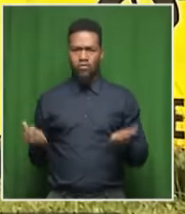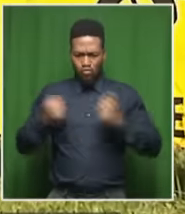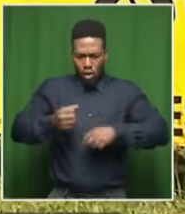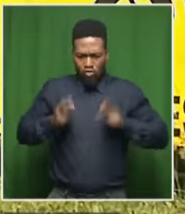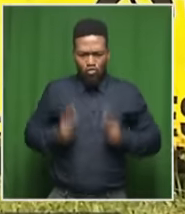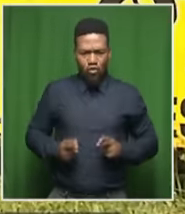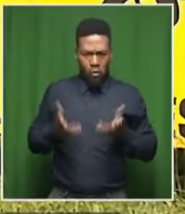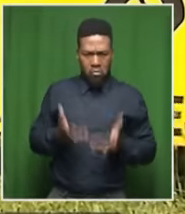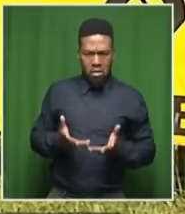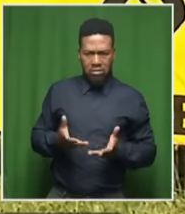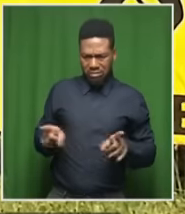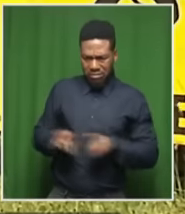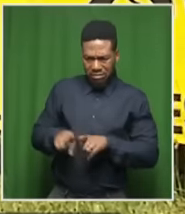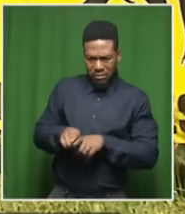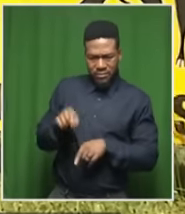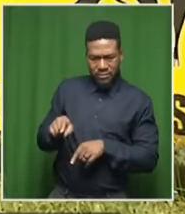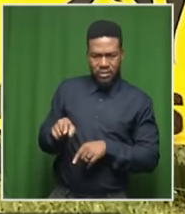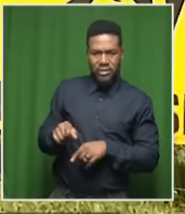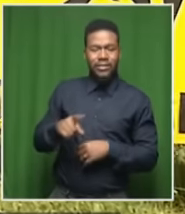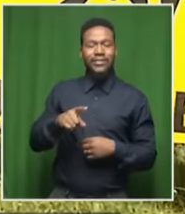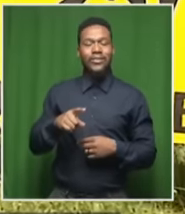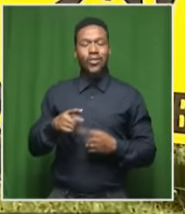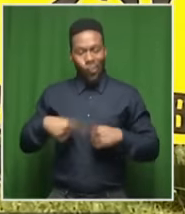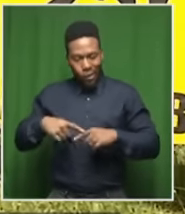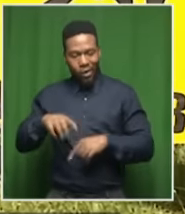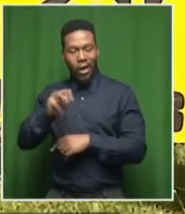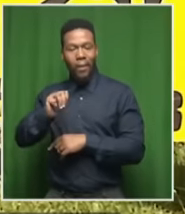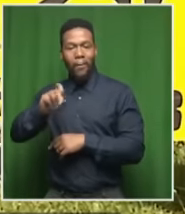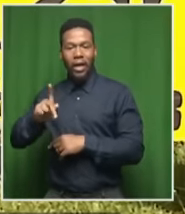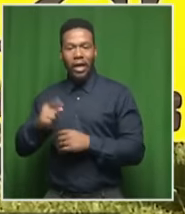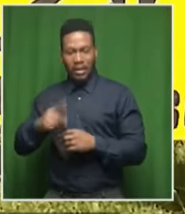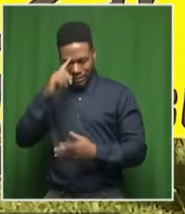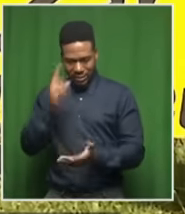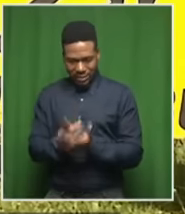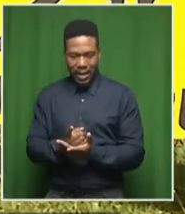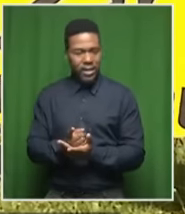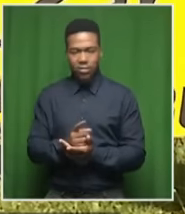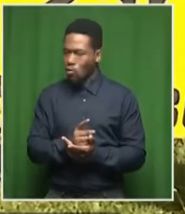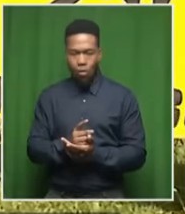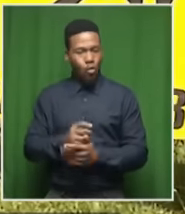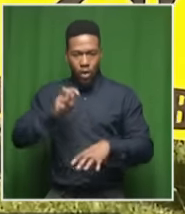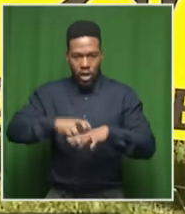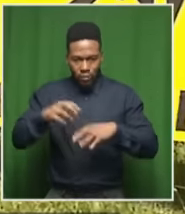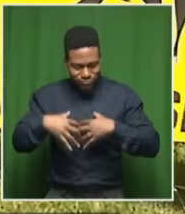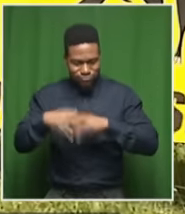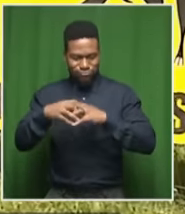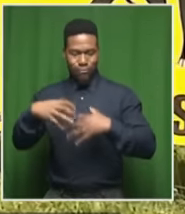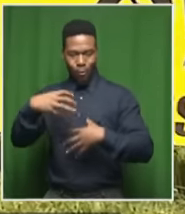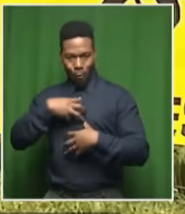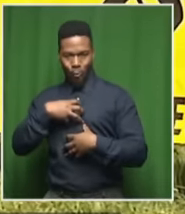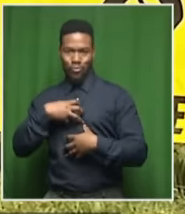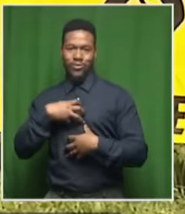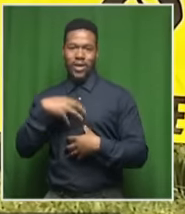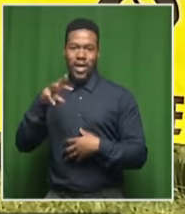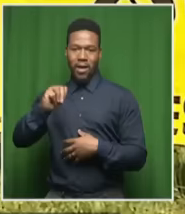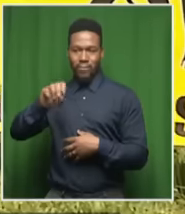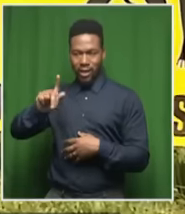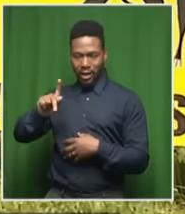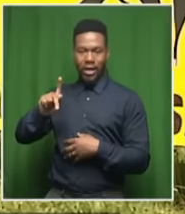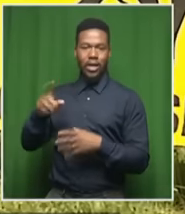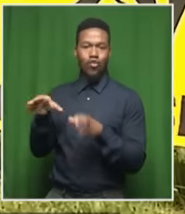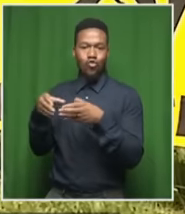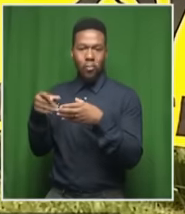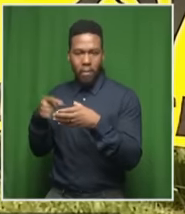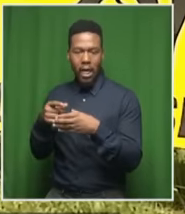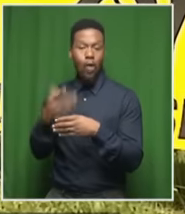when then the High Command of uMkhonto decided that we must form uMkhonto weSizwe Military Veterans in 1996. And we are saying that it was formed for three